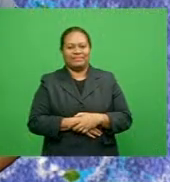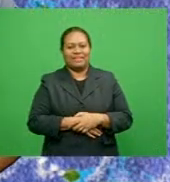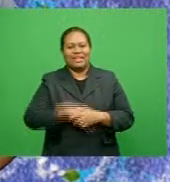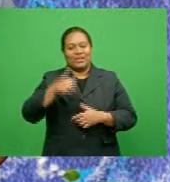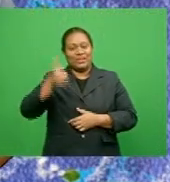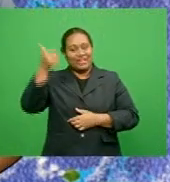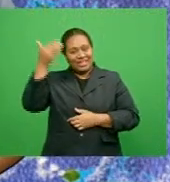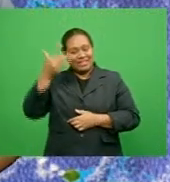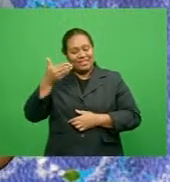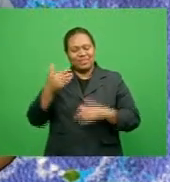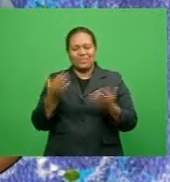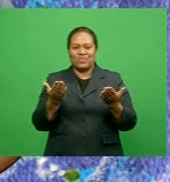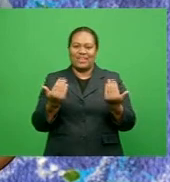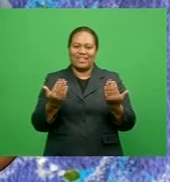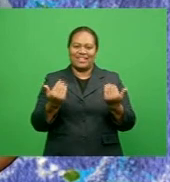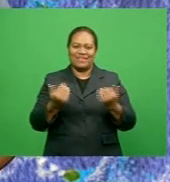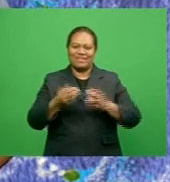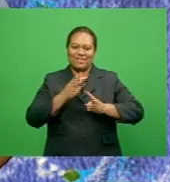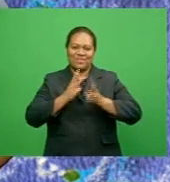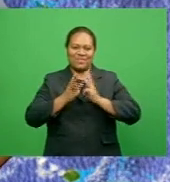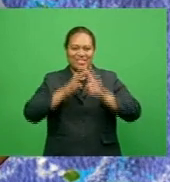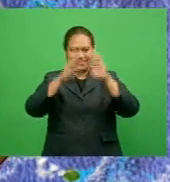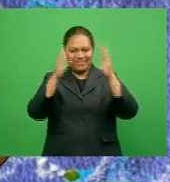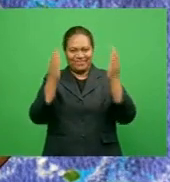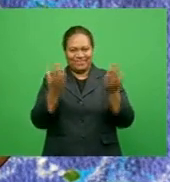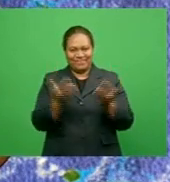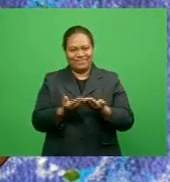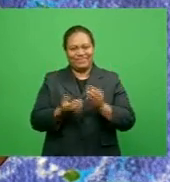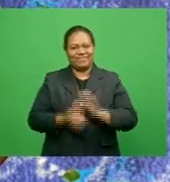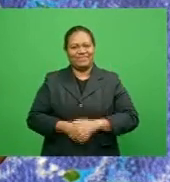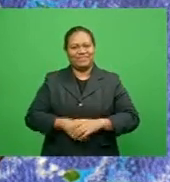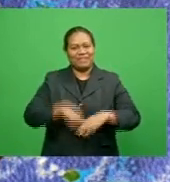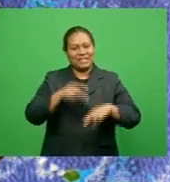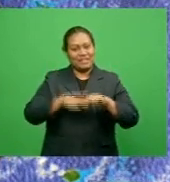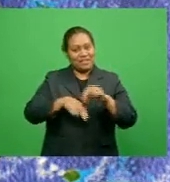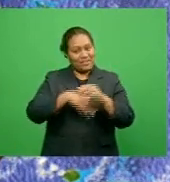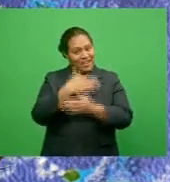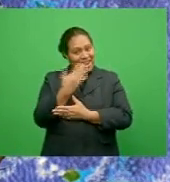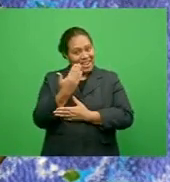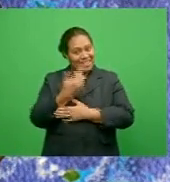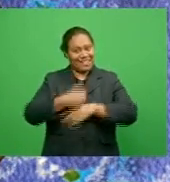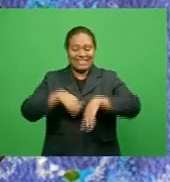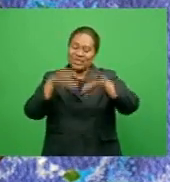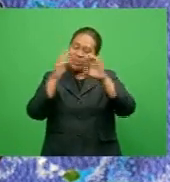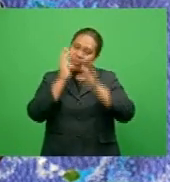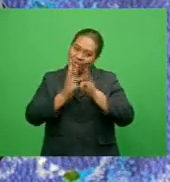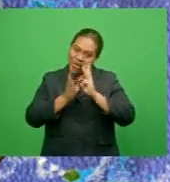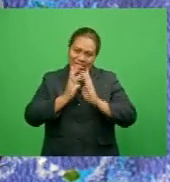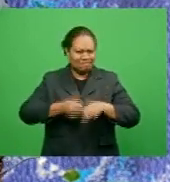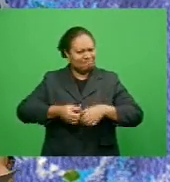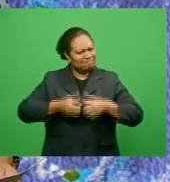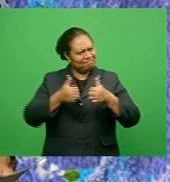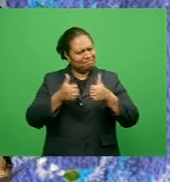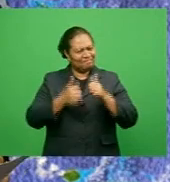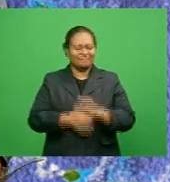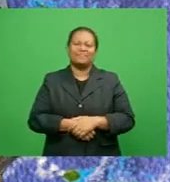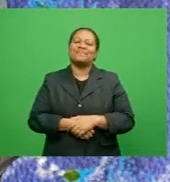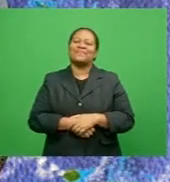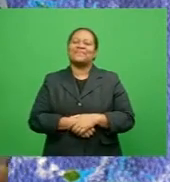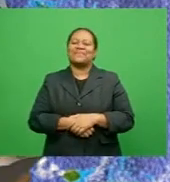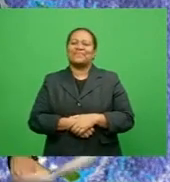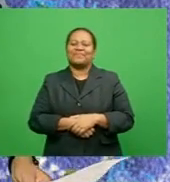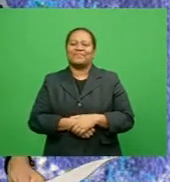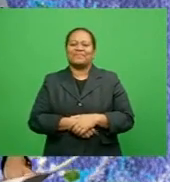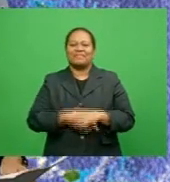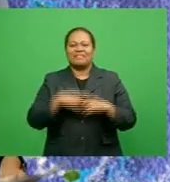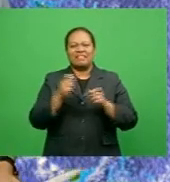Good evening and welcome to the Weather World. It's a Friday. The weather is somewhat okay. I mean, we haven't had